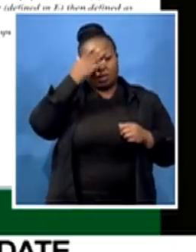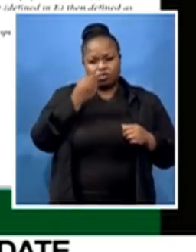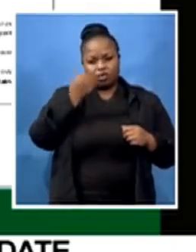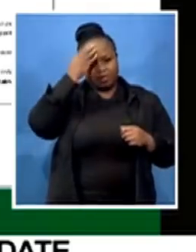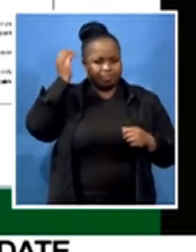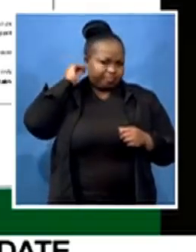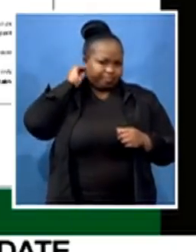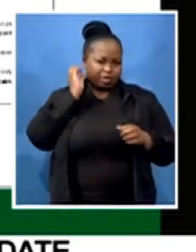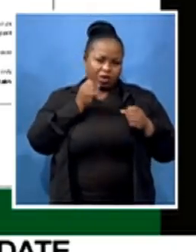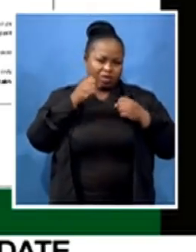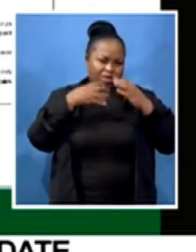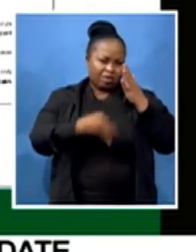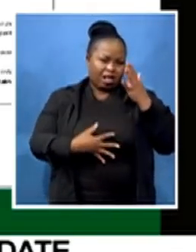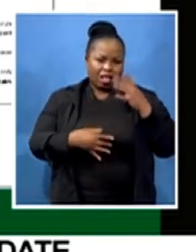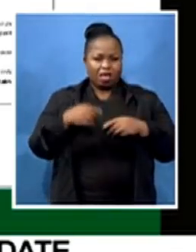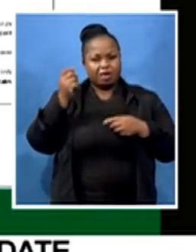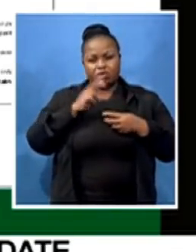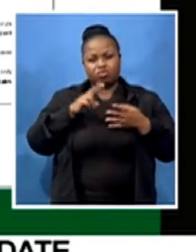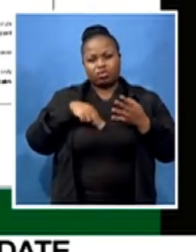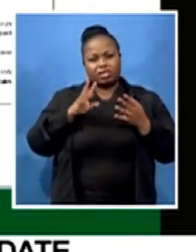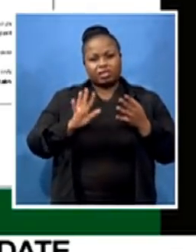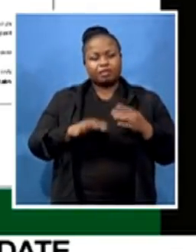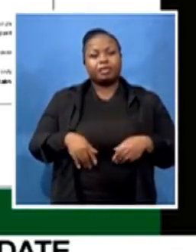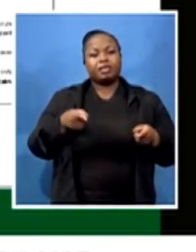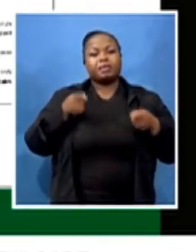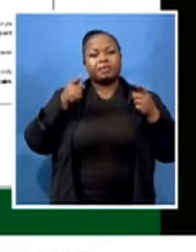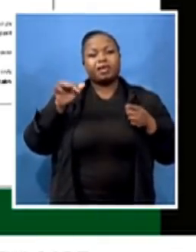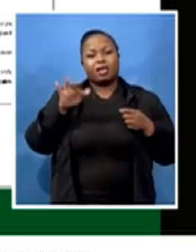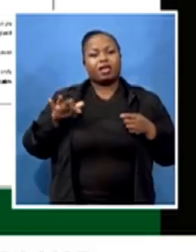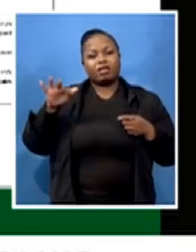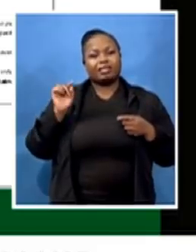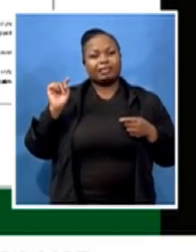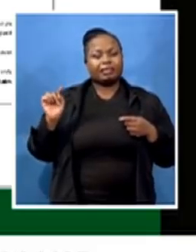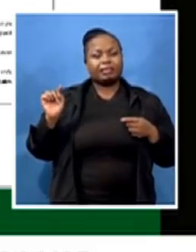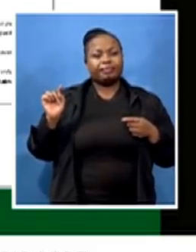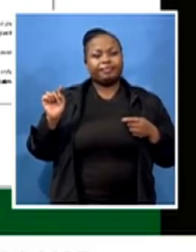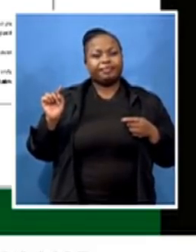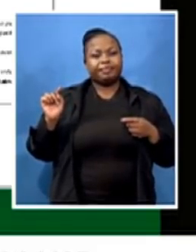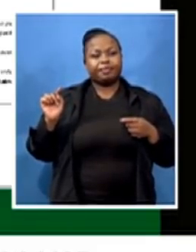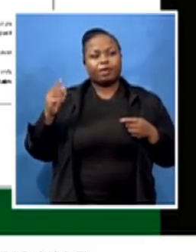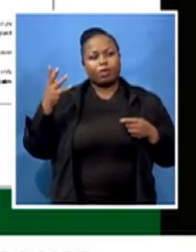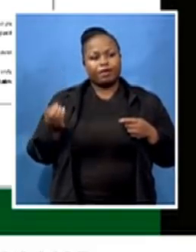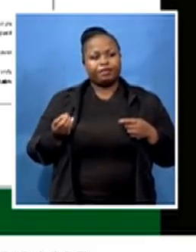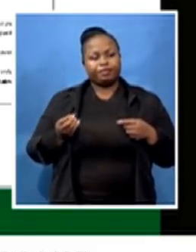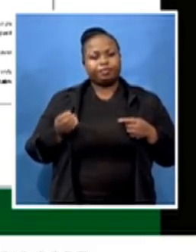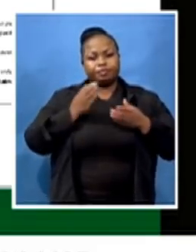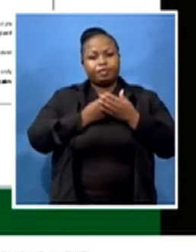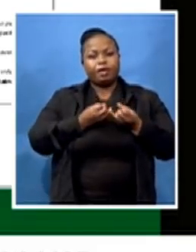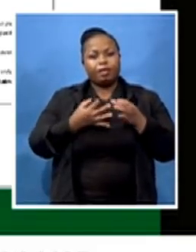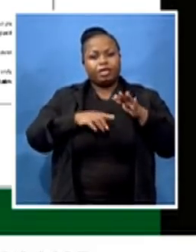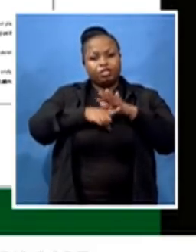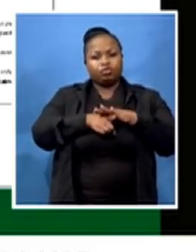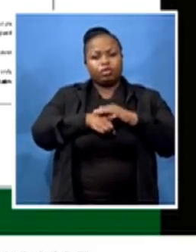The hotspots area, here we have a number of districts with more than 5 positive cases